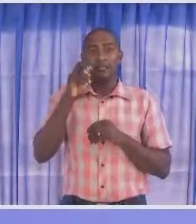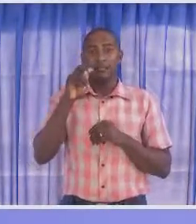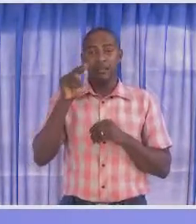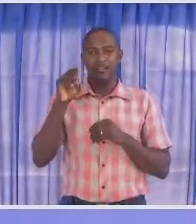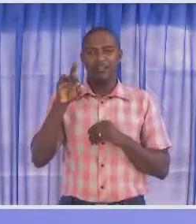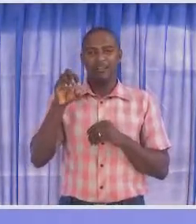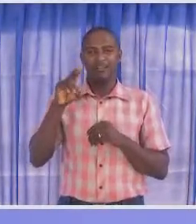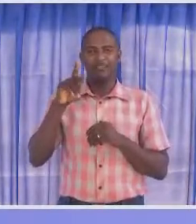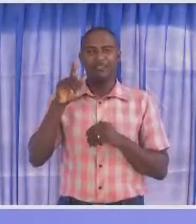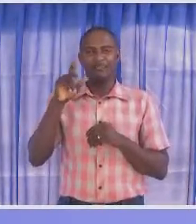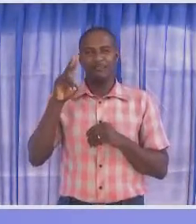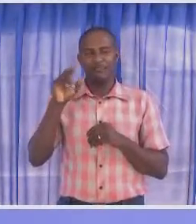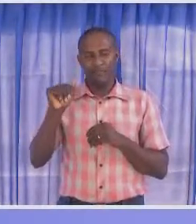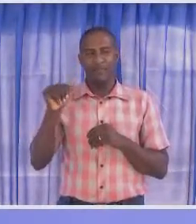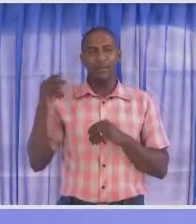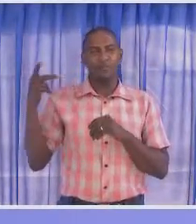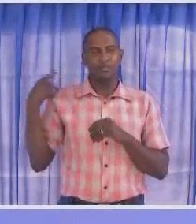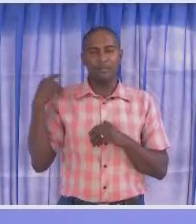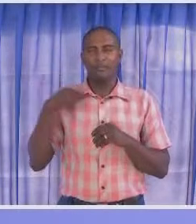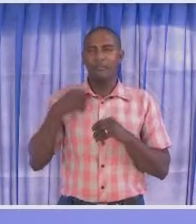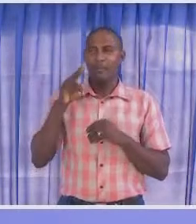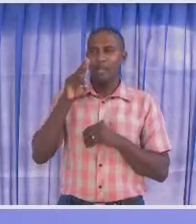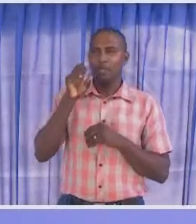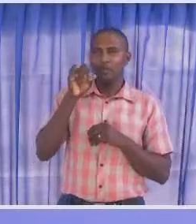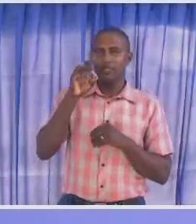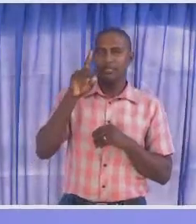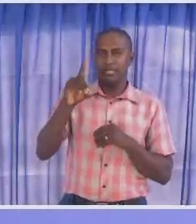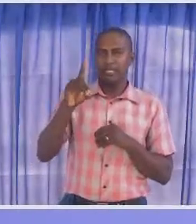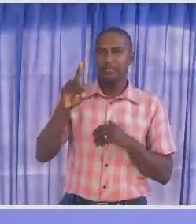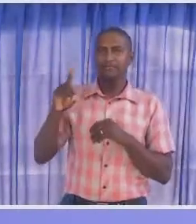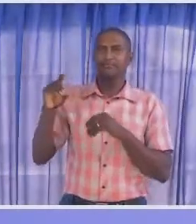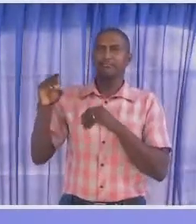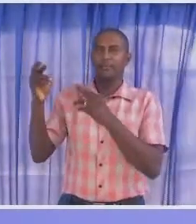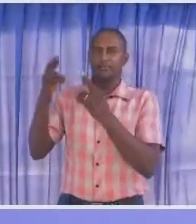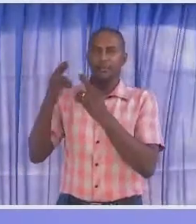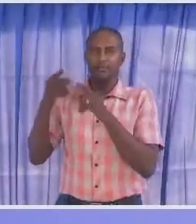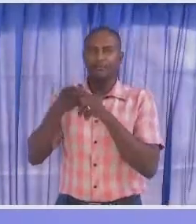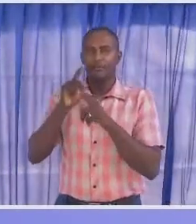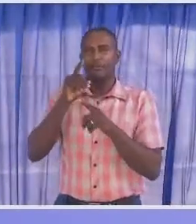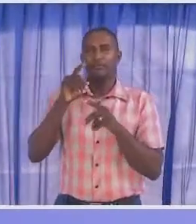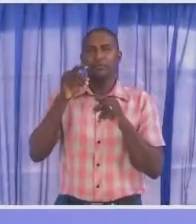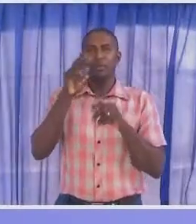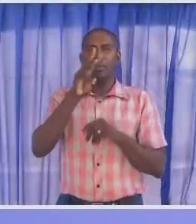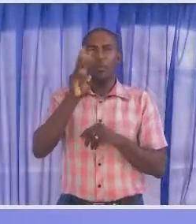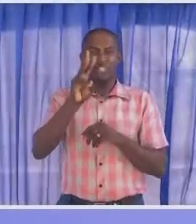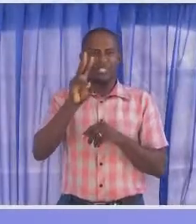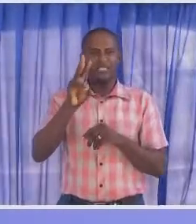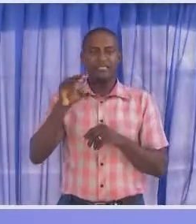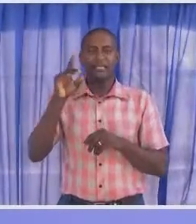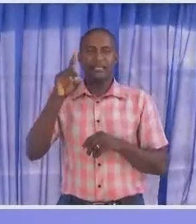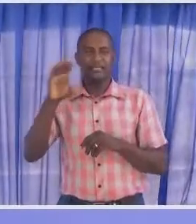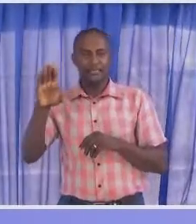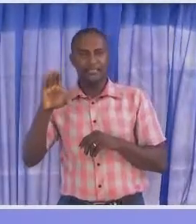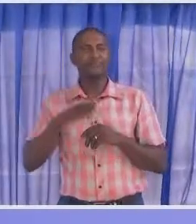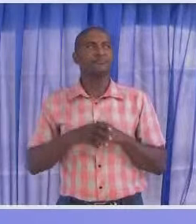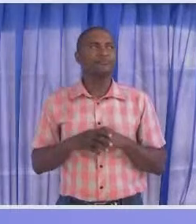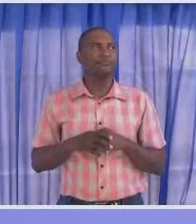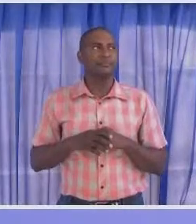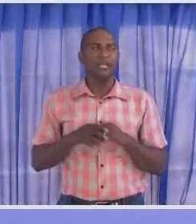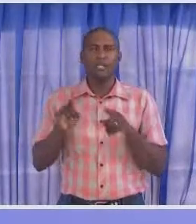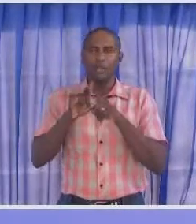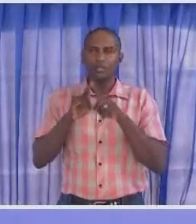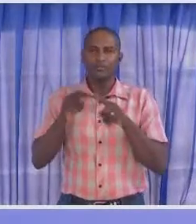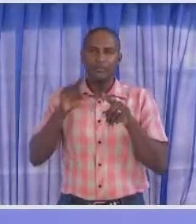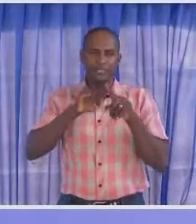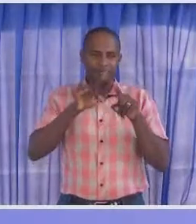College. My USAID colleagues, joining from both Washington, D.C., and of course my team members here in